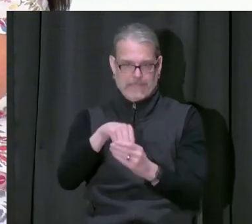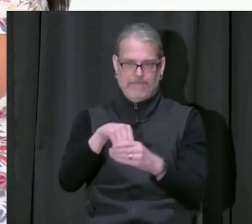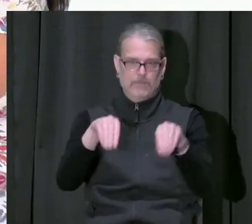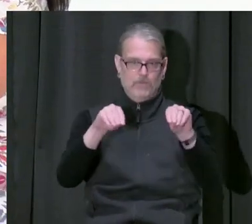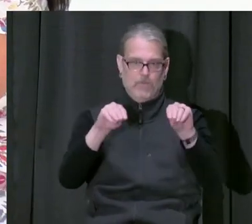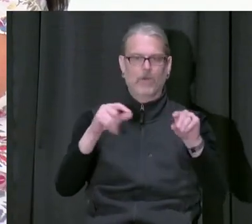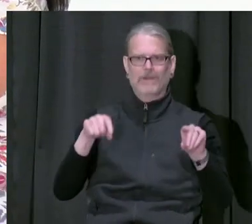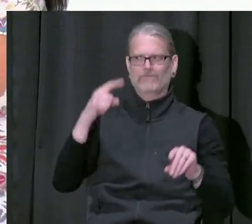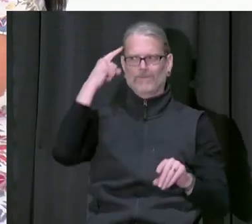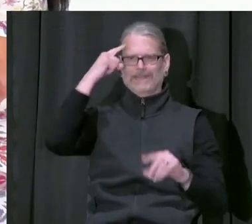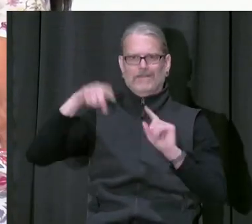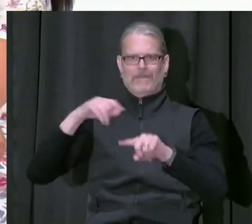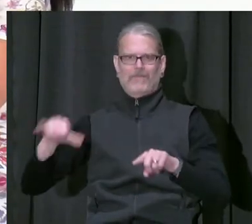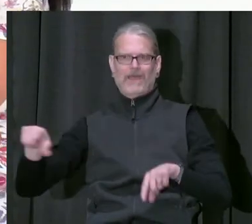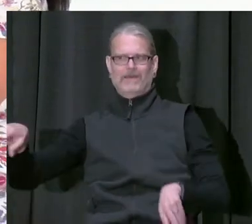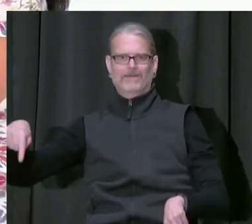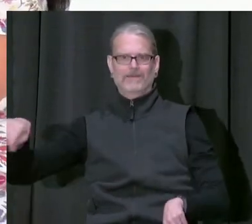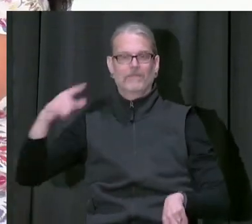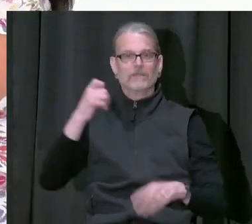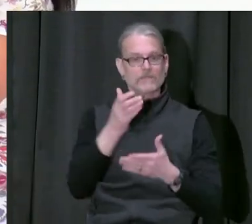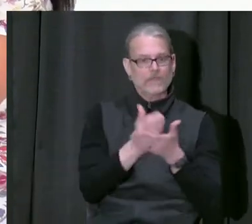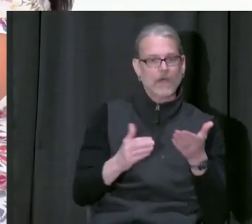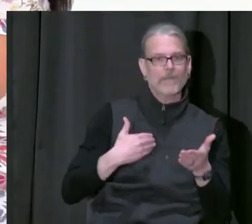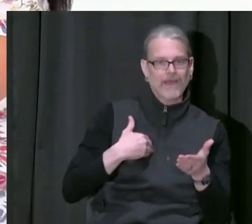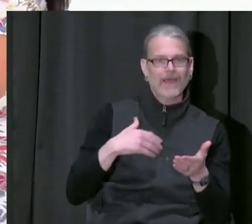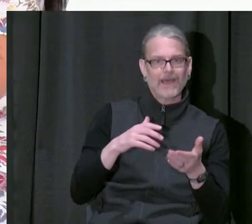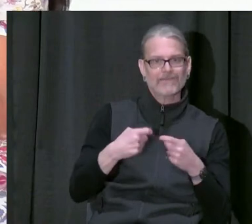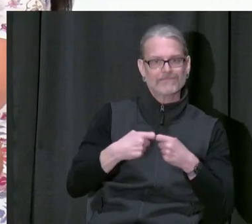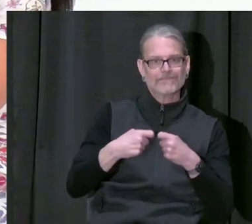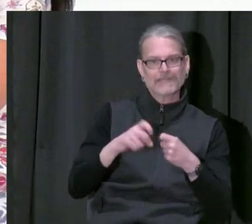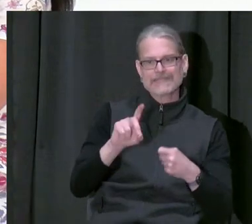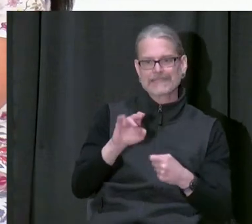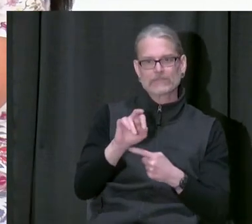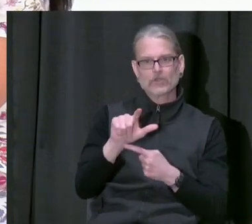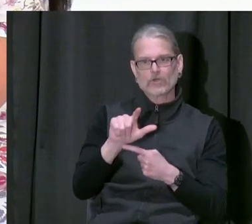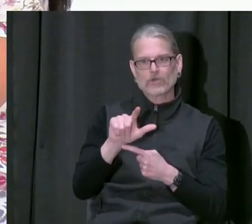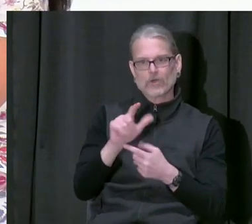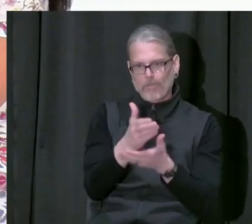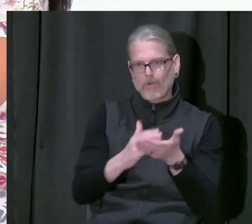of those things have digital aspects to it. So I've learned a lot, but